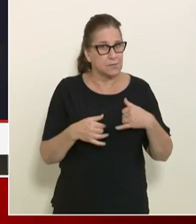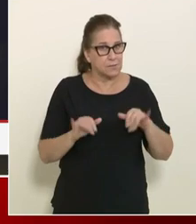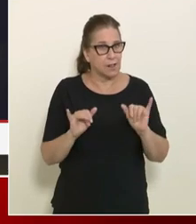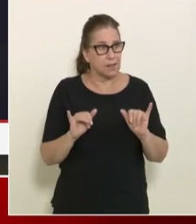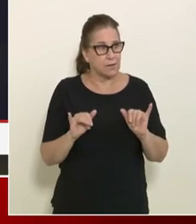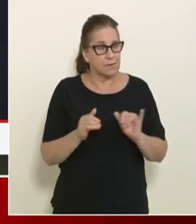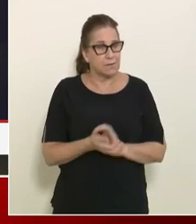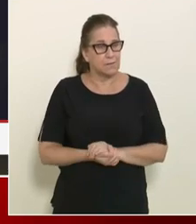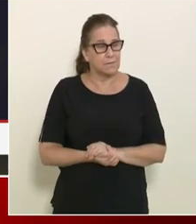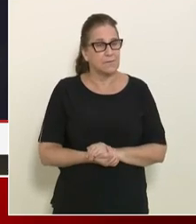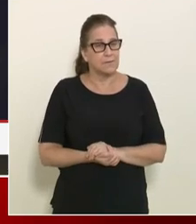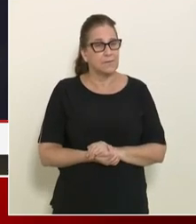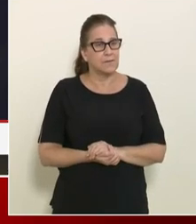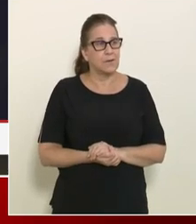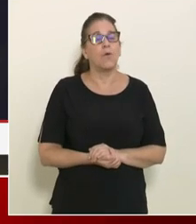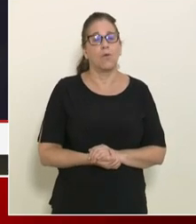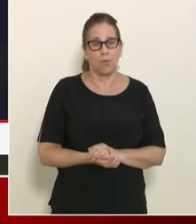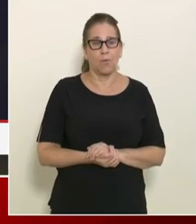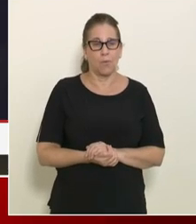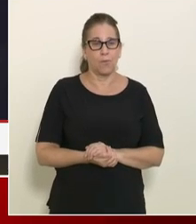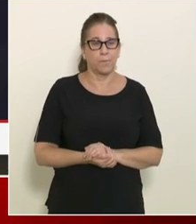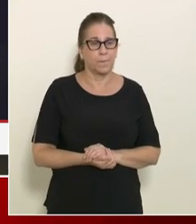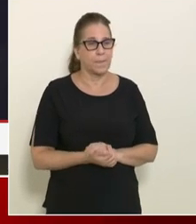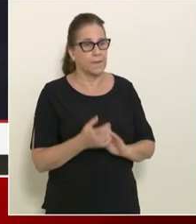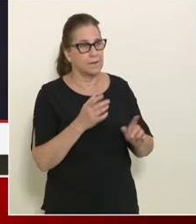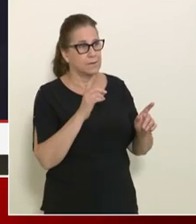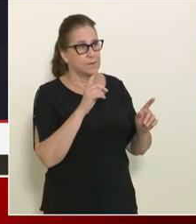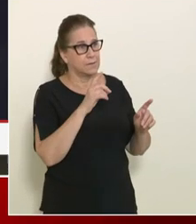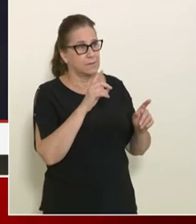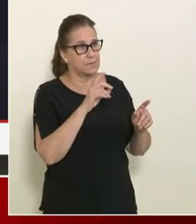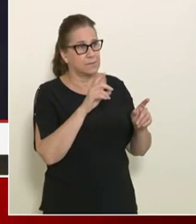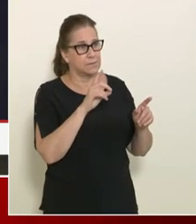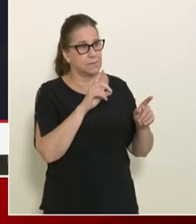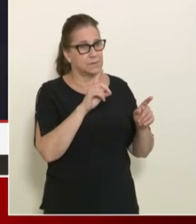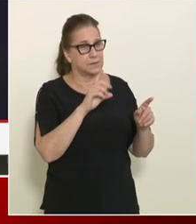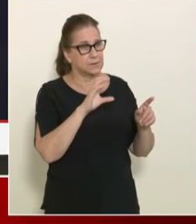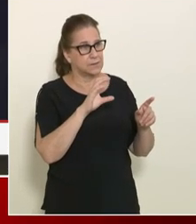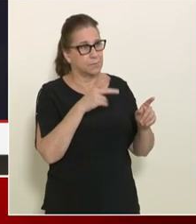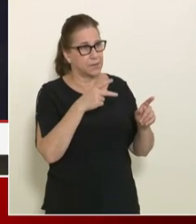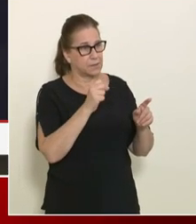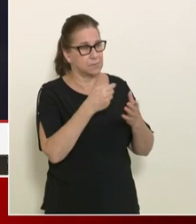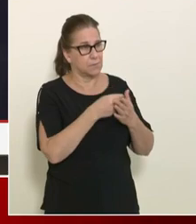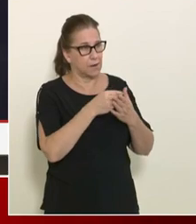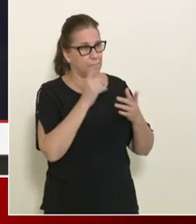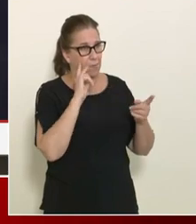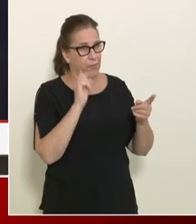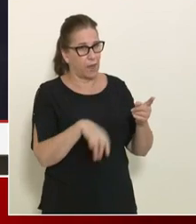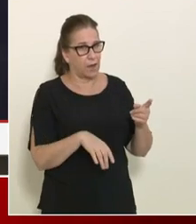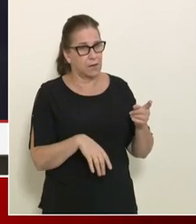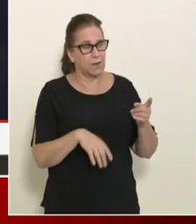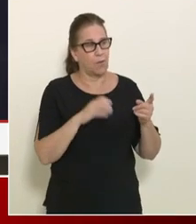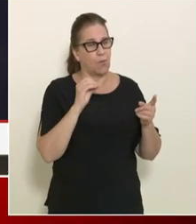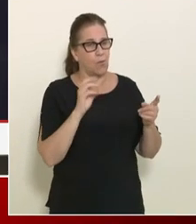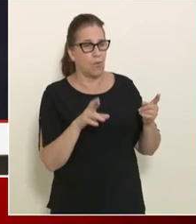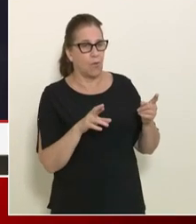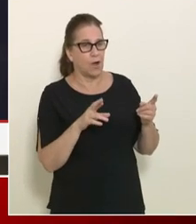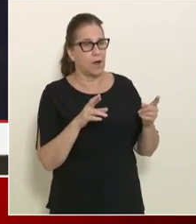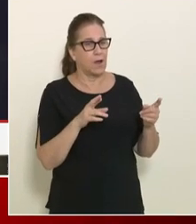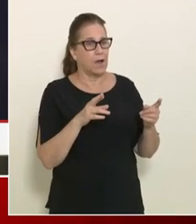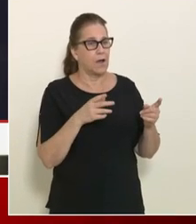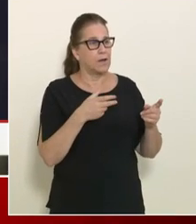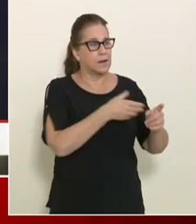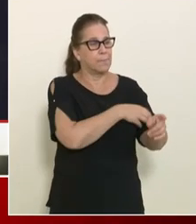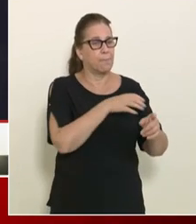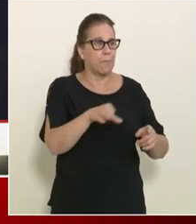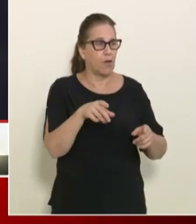are, will you be using DCPS space for that? And why does the school system feel if it's safe to do